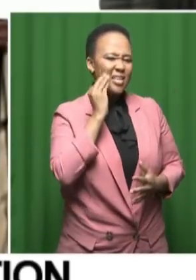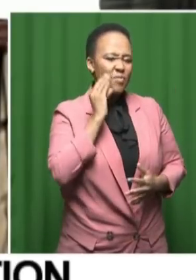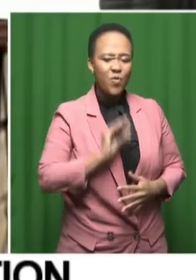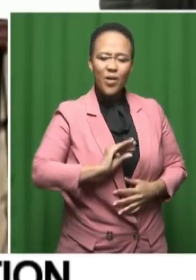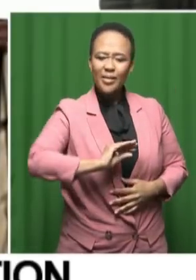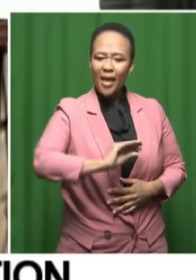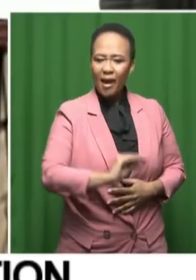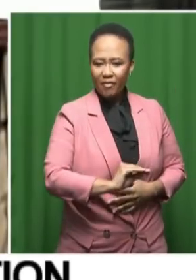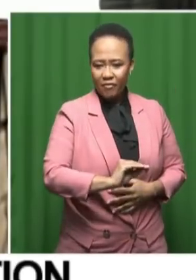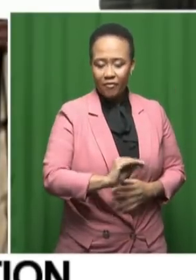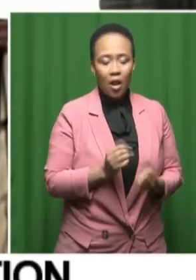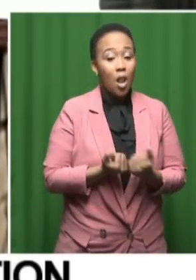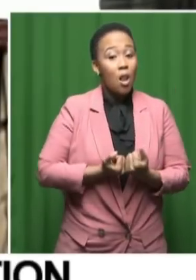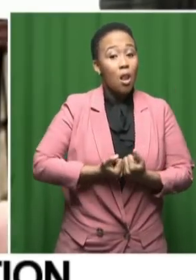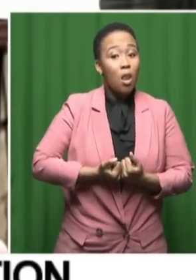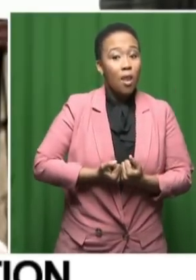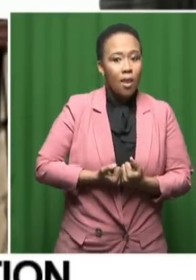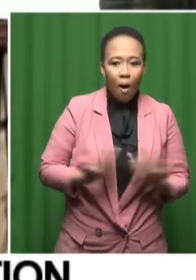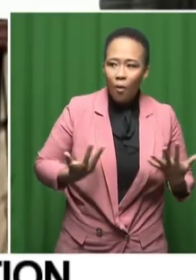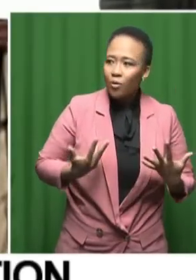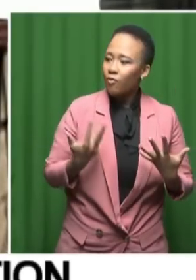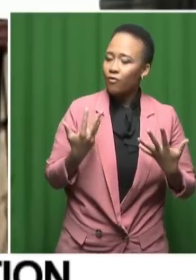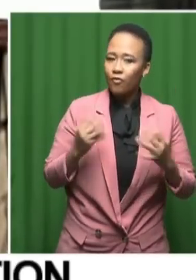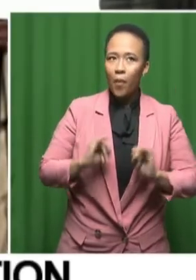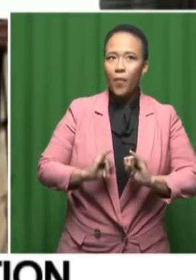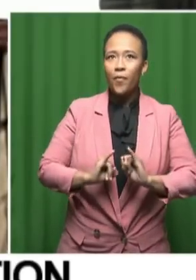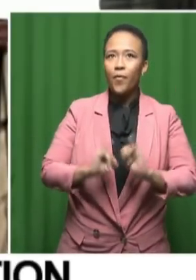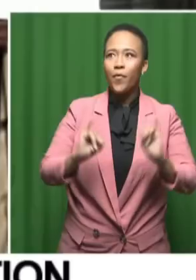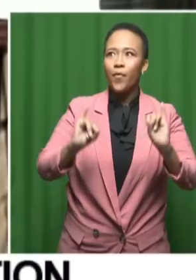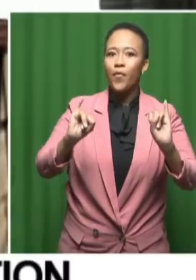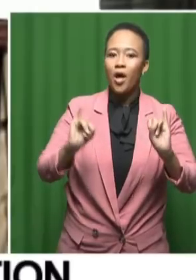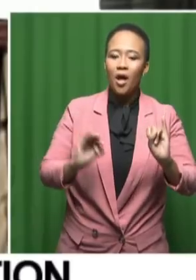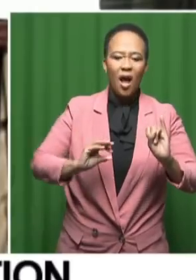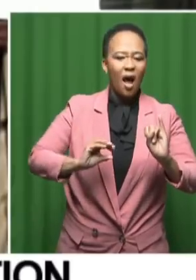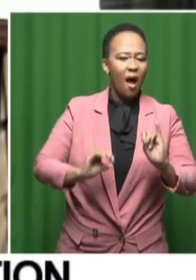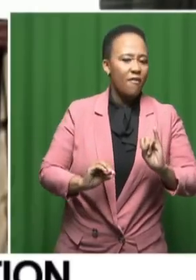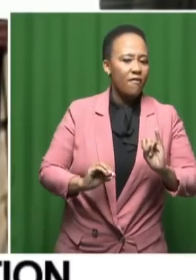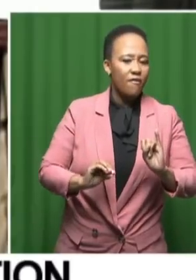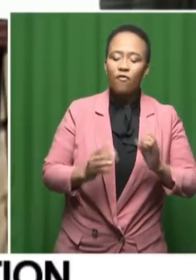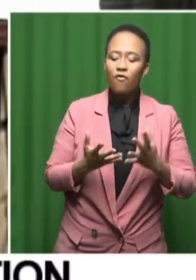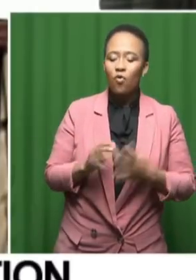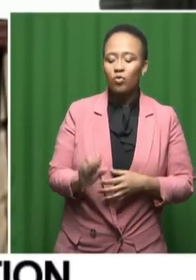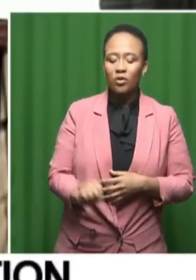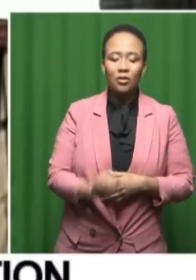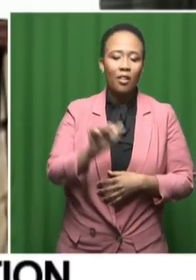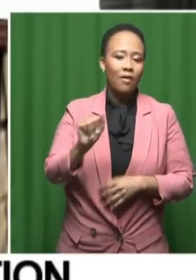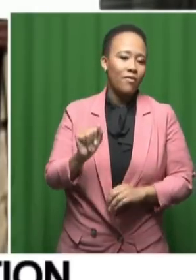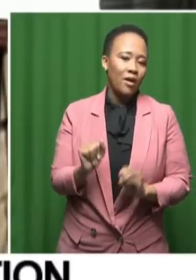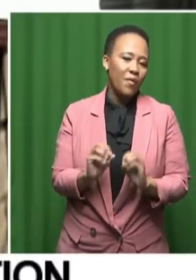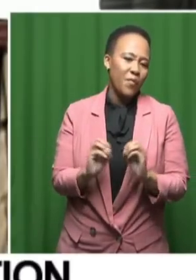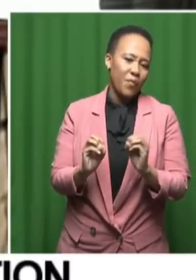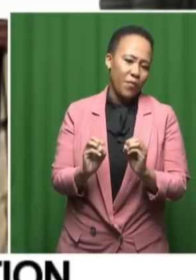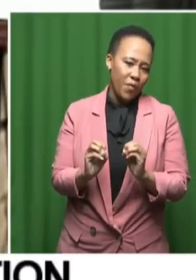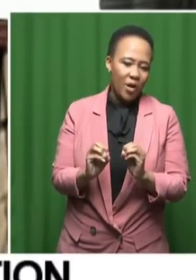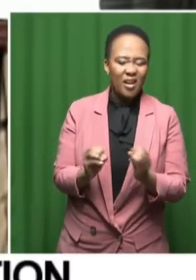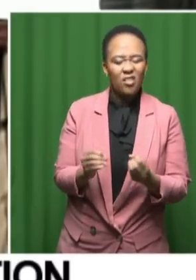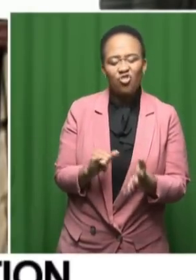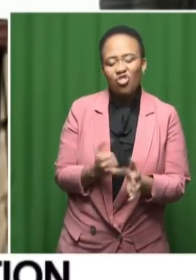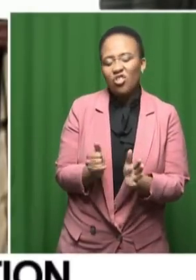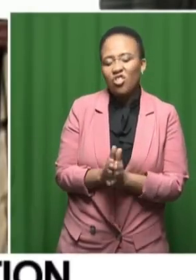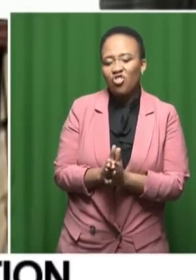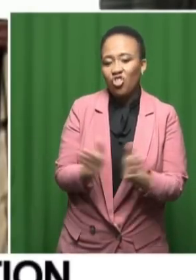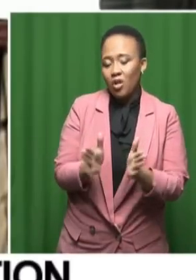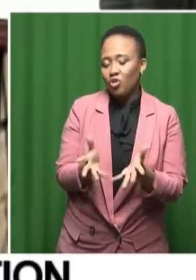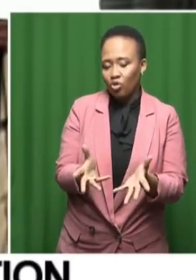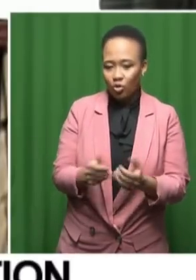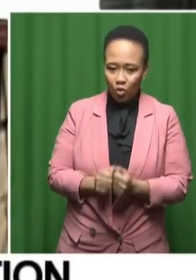of less severity on any concern for South Africa or the global terms in general. So, and the